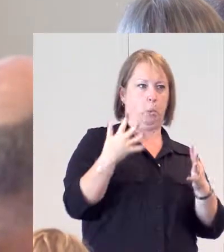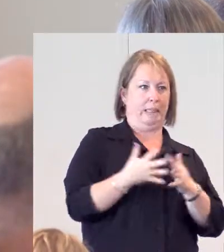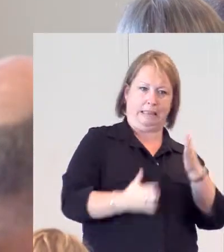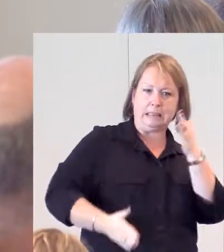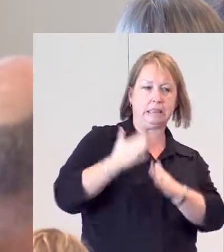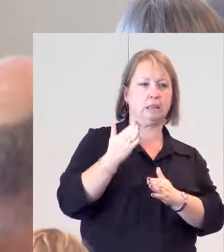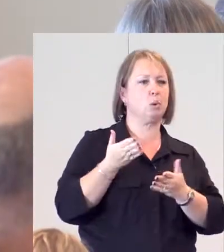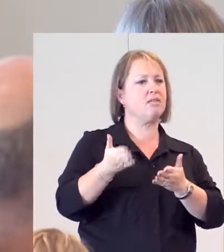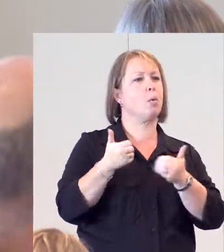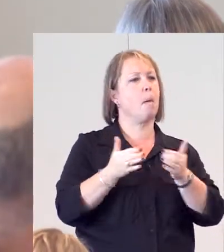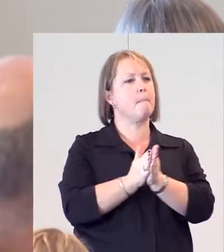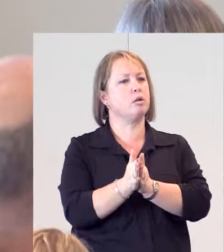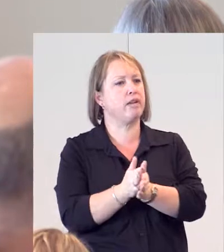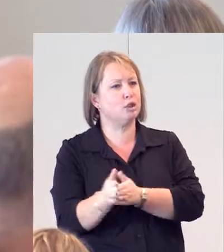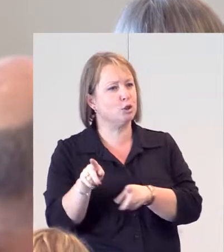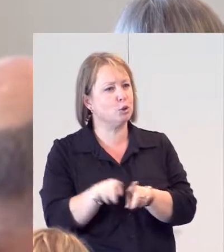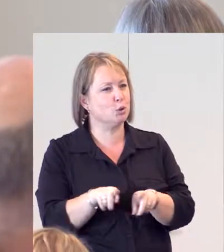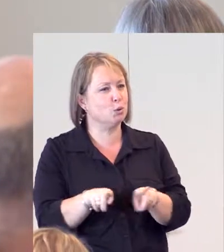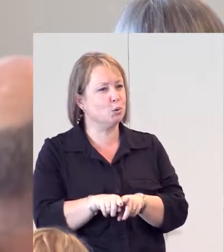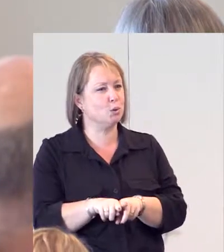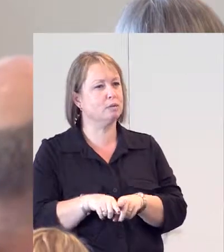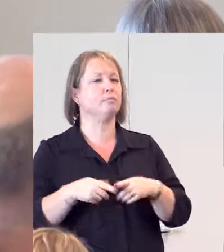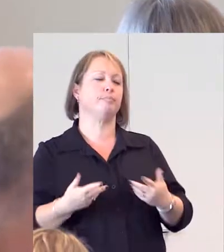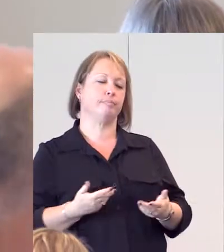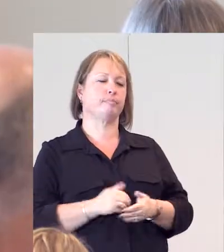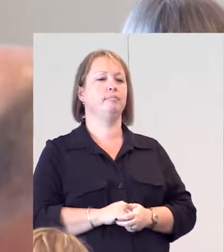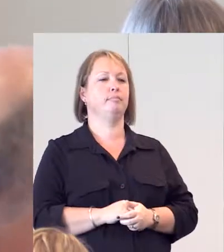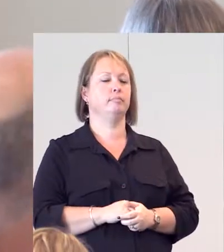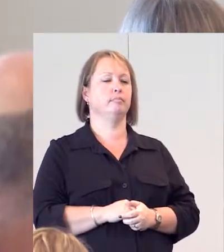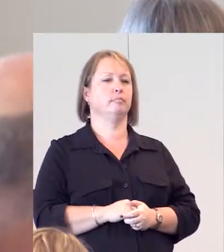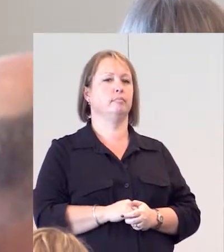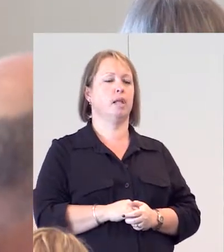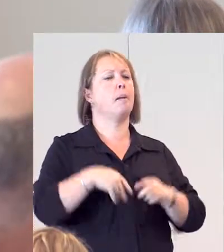as well. So yeah, and maybe looking at